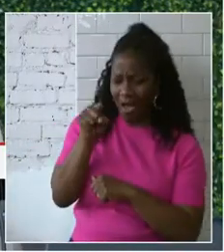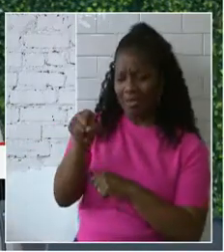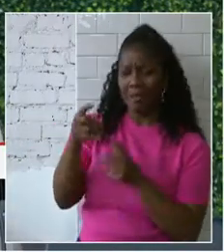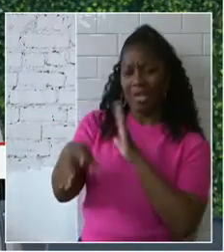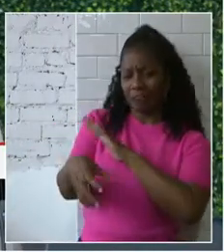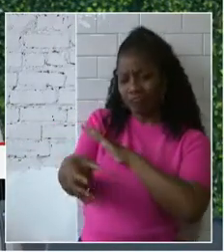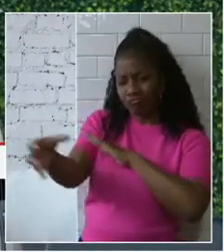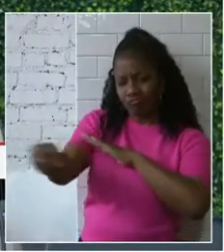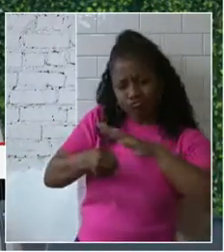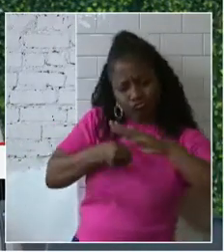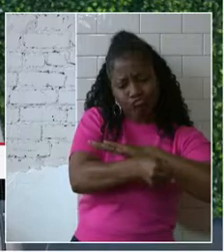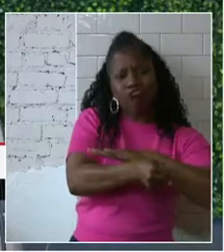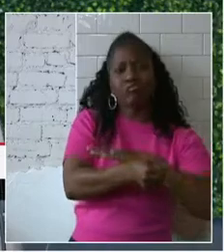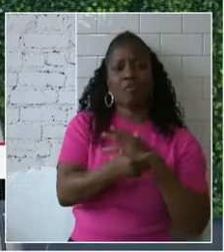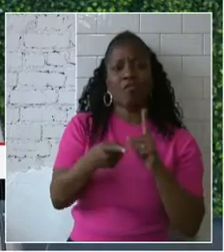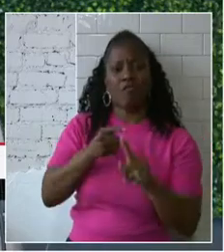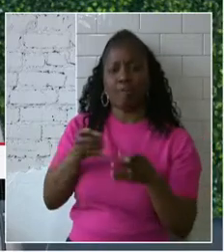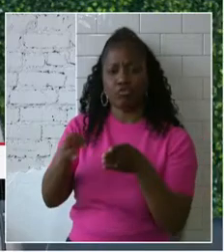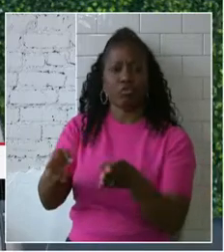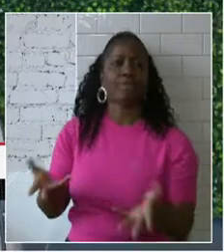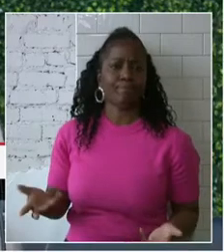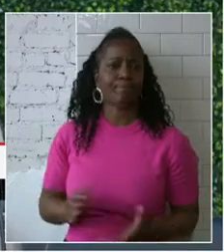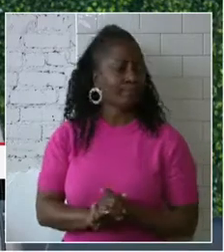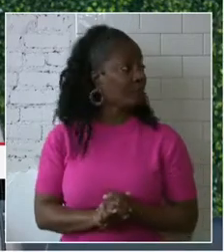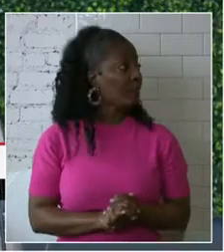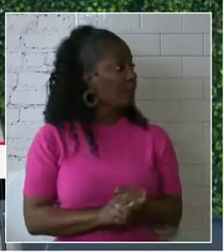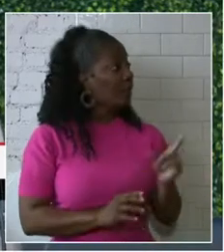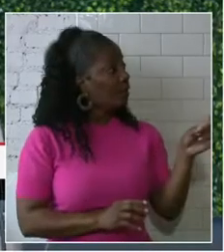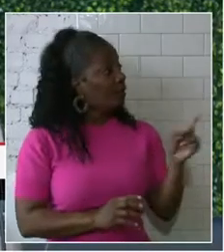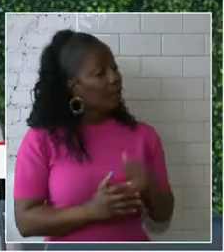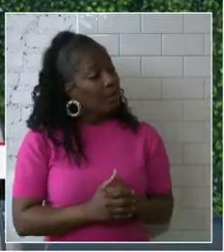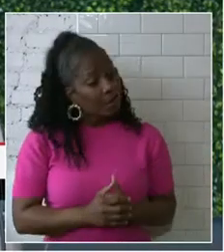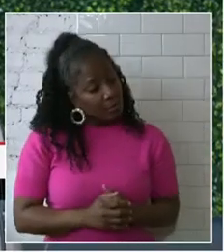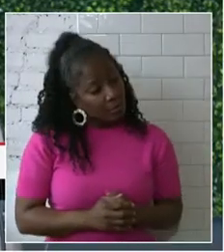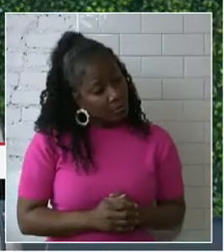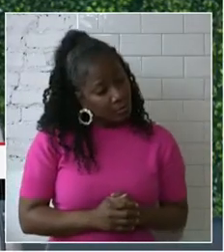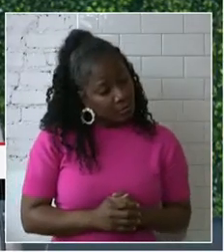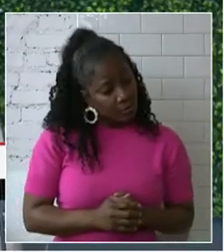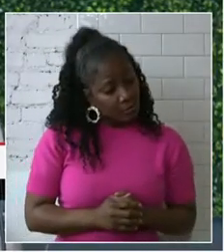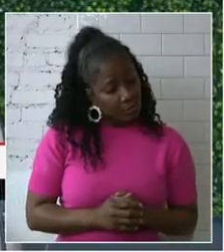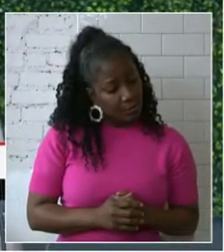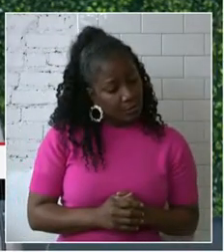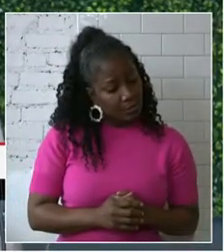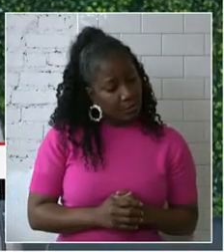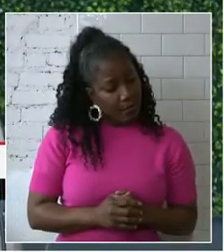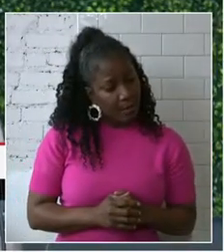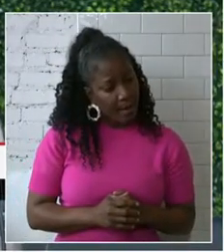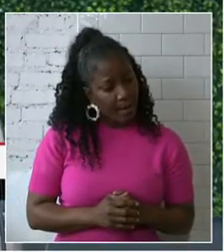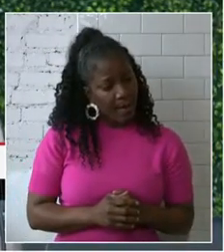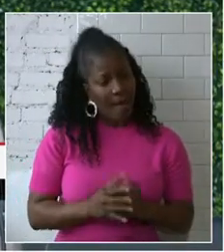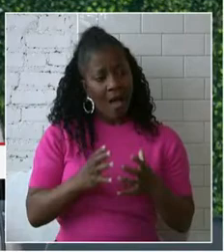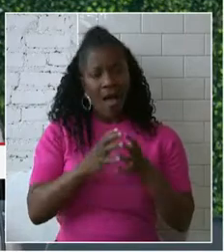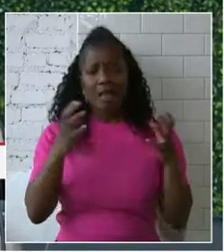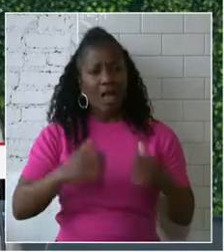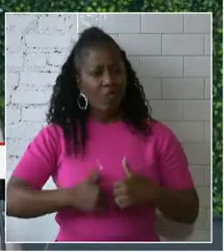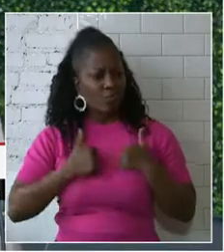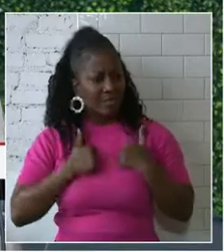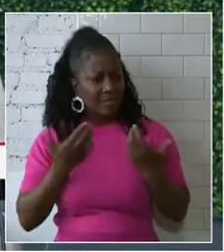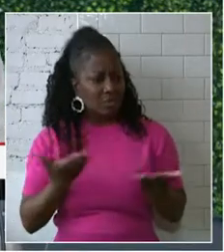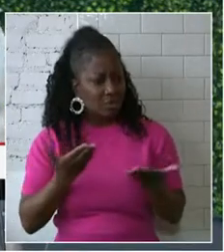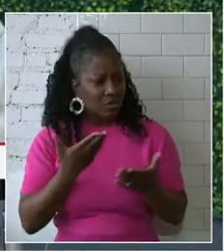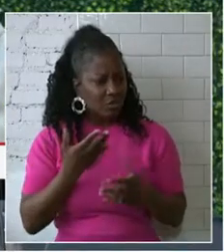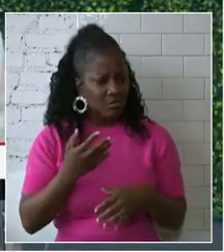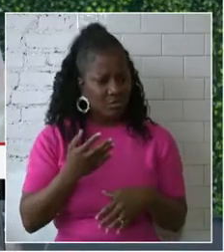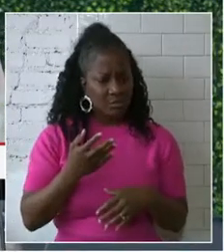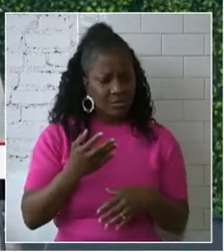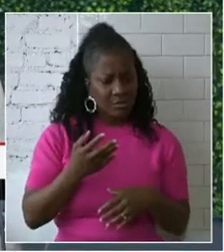the street. Yep. What we're seeing in the district now, a lot of residents are saying that they just don't feel safe despite the hard work of all the